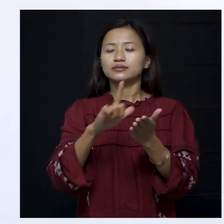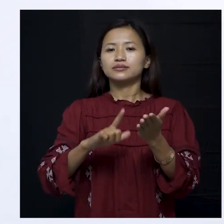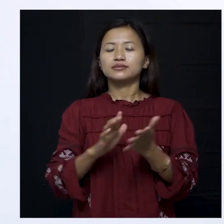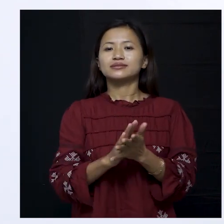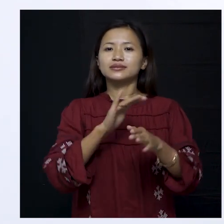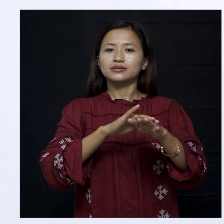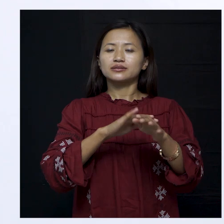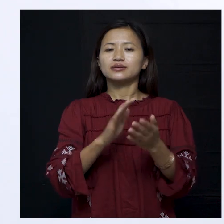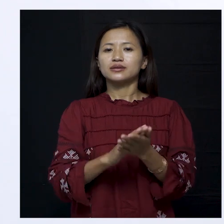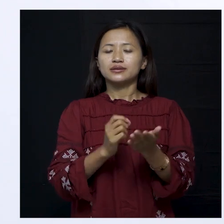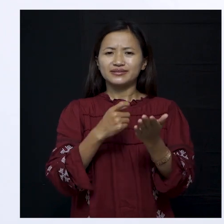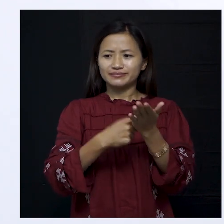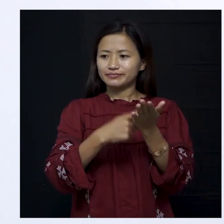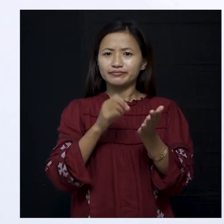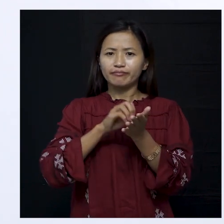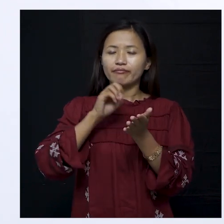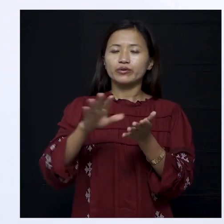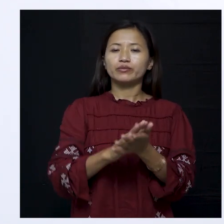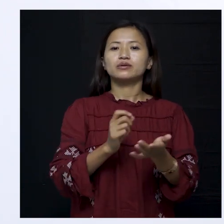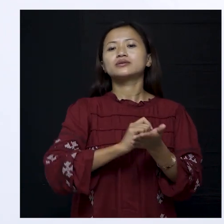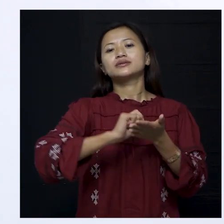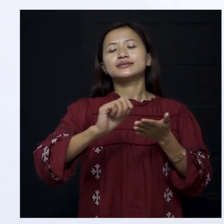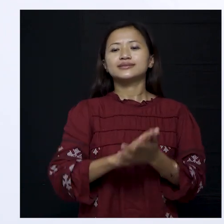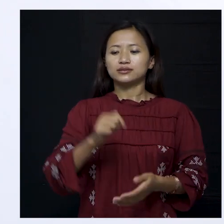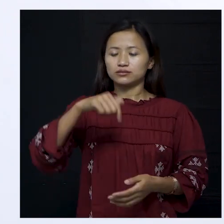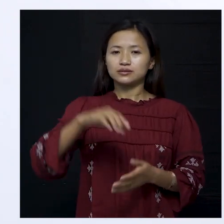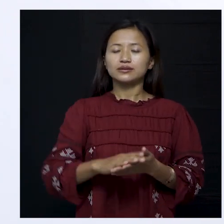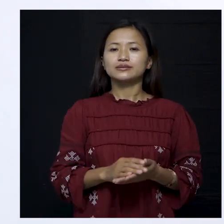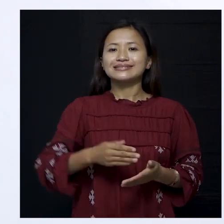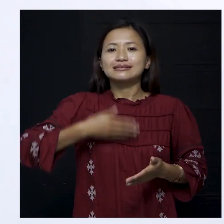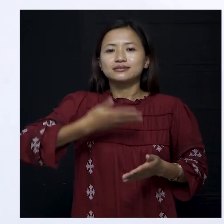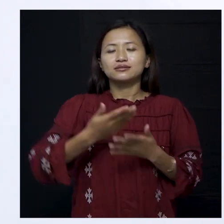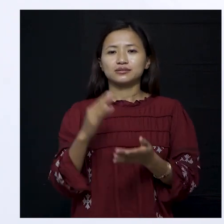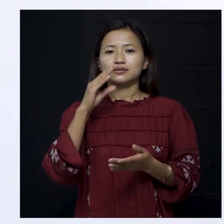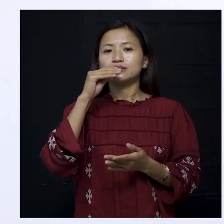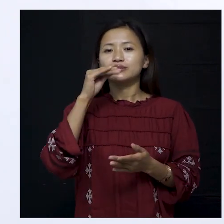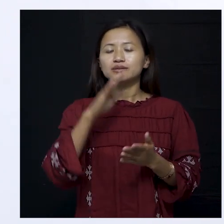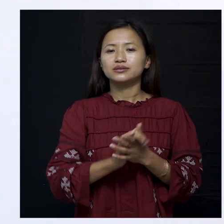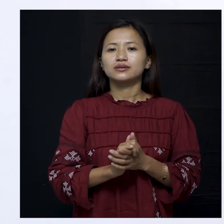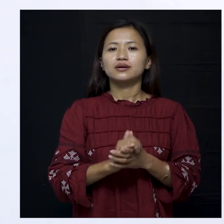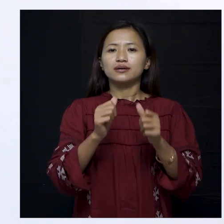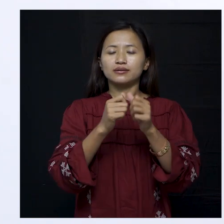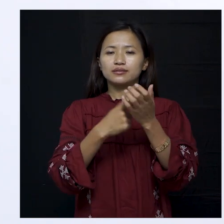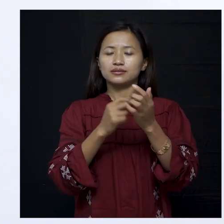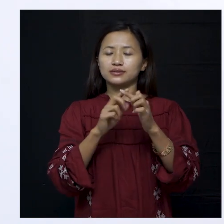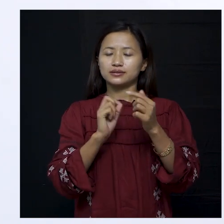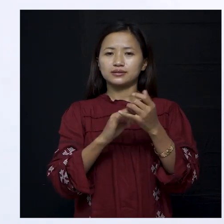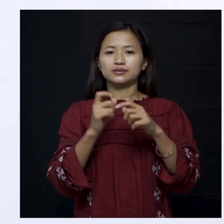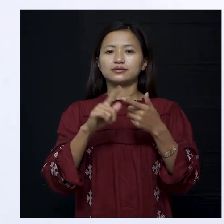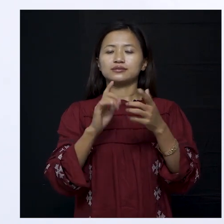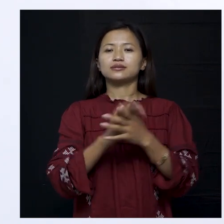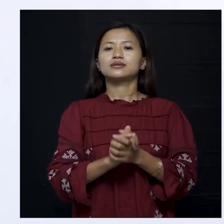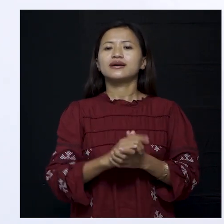little bit on report writing. Today, we will be dealing with speech writing. We have speech, article, letter, and report.